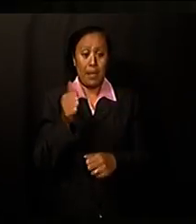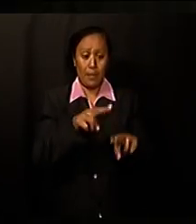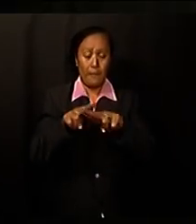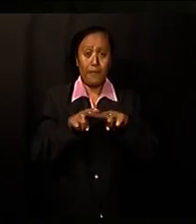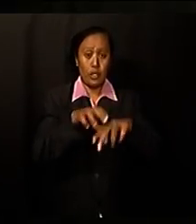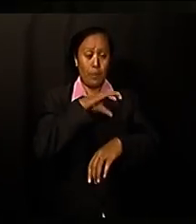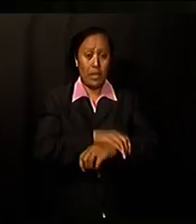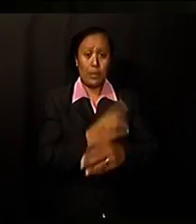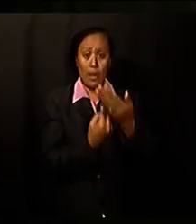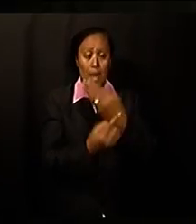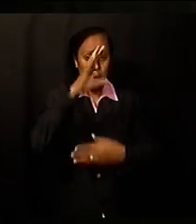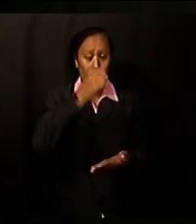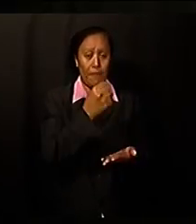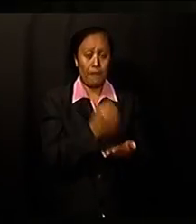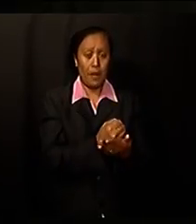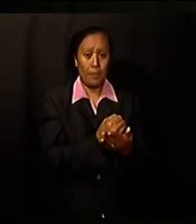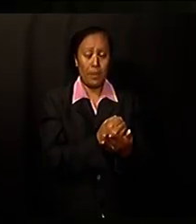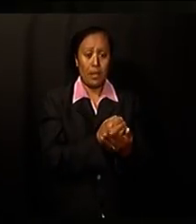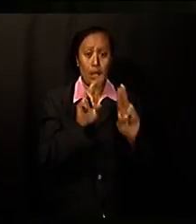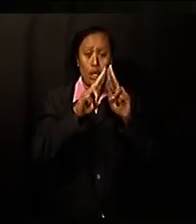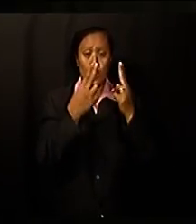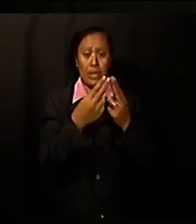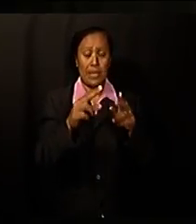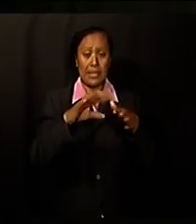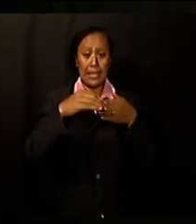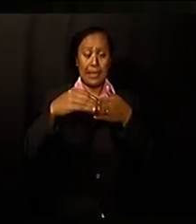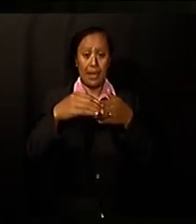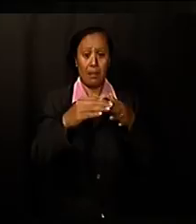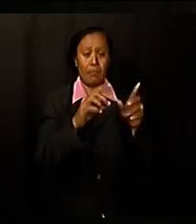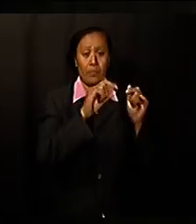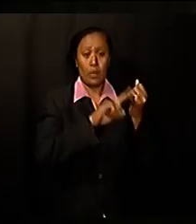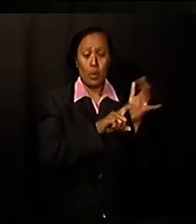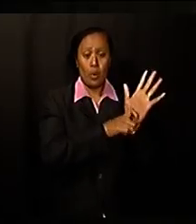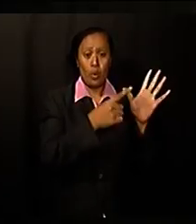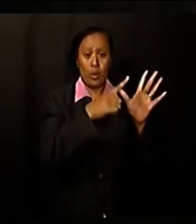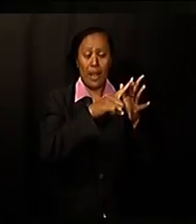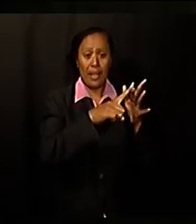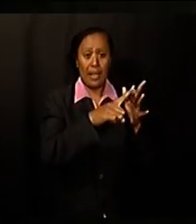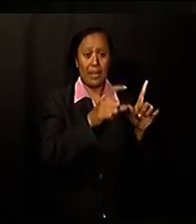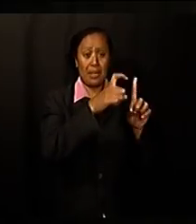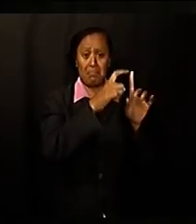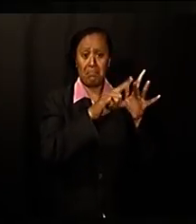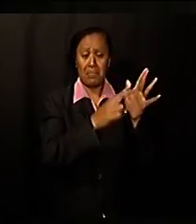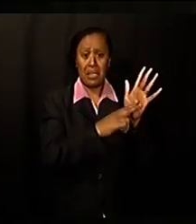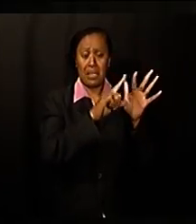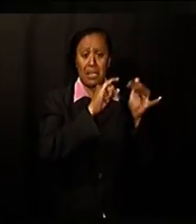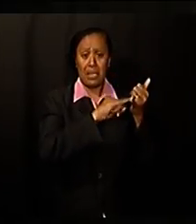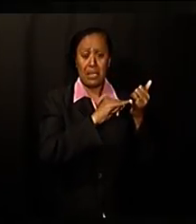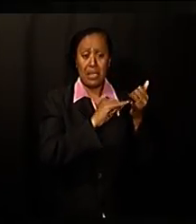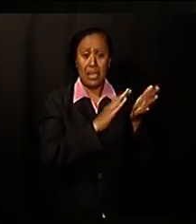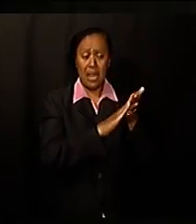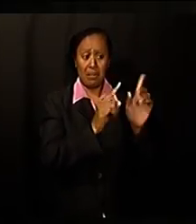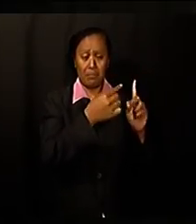Welcome back. The Fiji Police Force has confirmed that unionist Daniel Urai and Dinesh Gaunda appeared at the